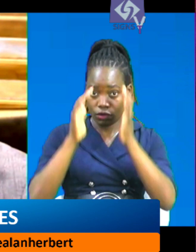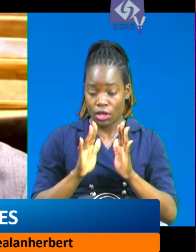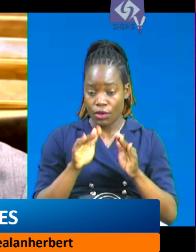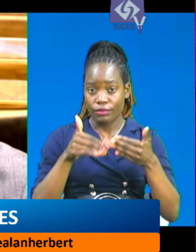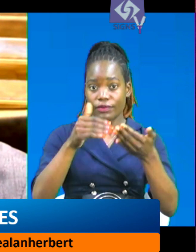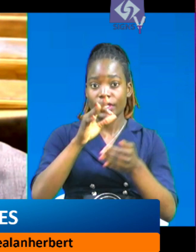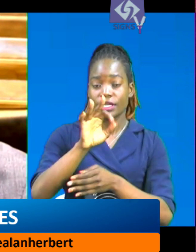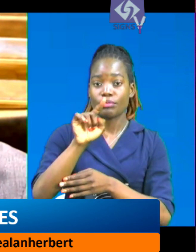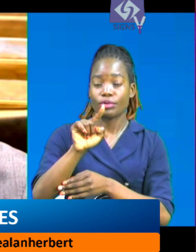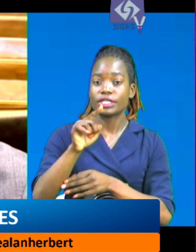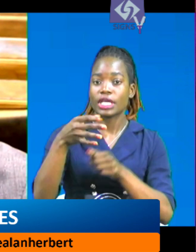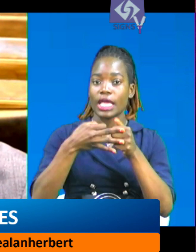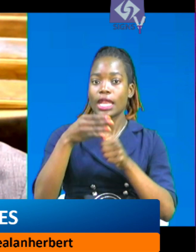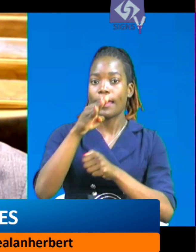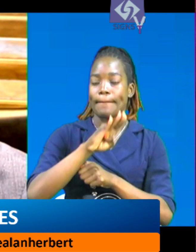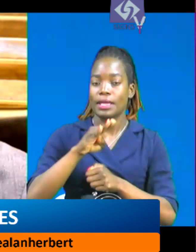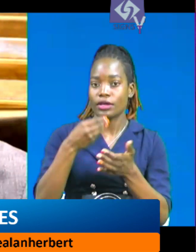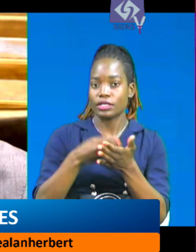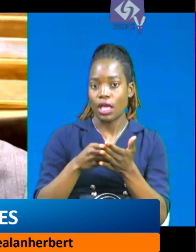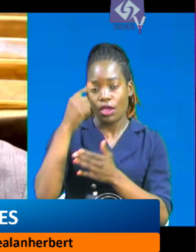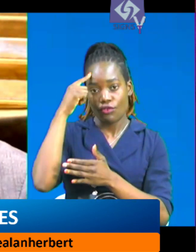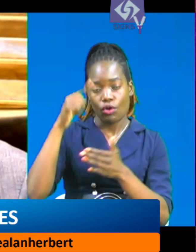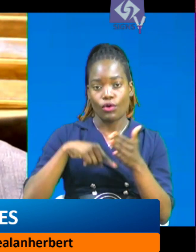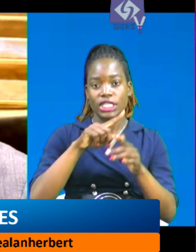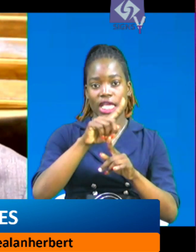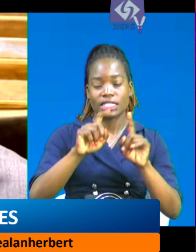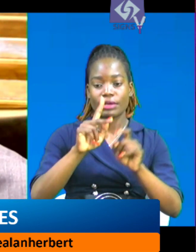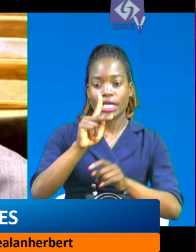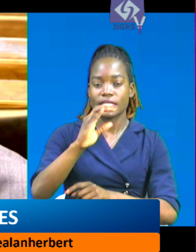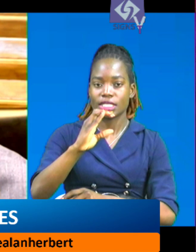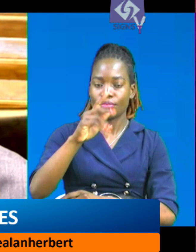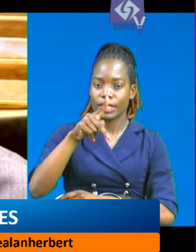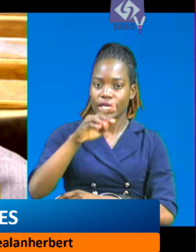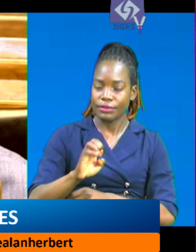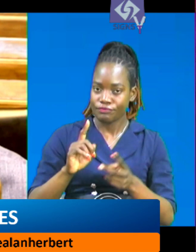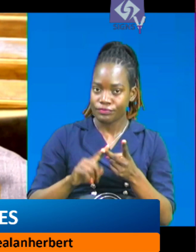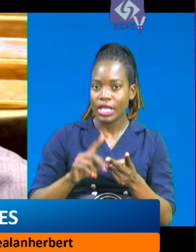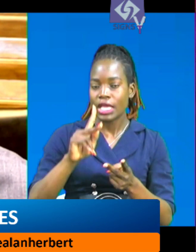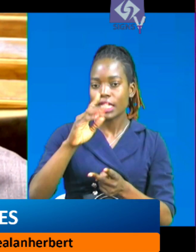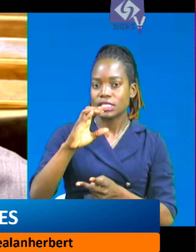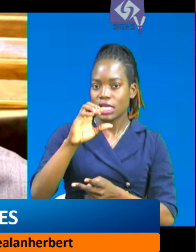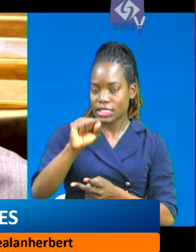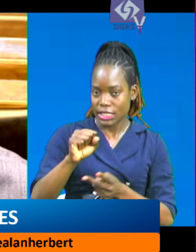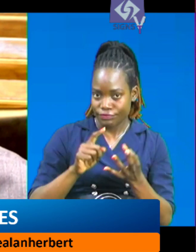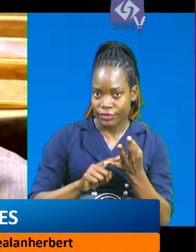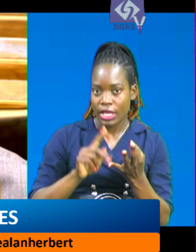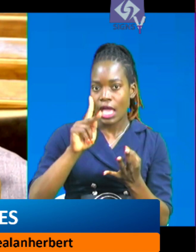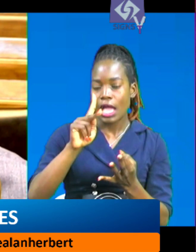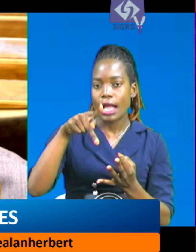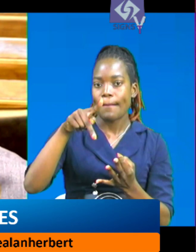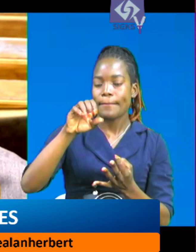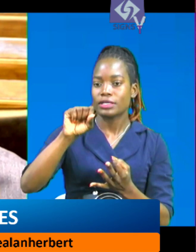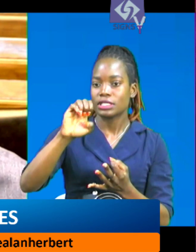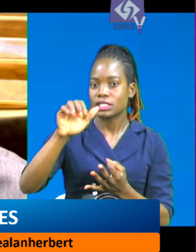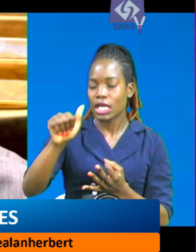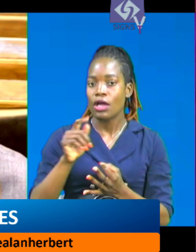allocated 3.8 billion shillings for examination, KCPE, KCSE, and CAPSEA. We had promised our